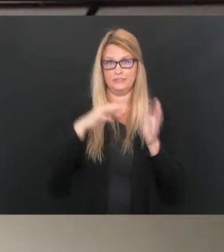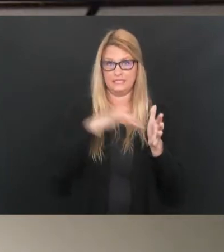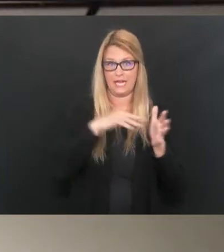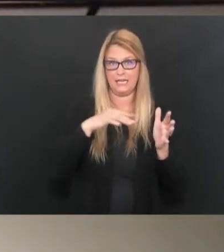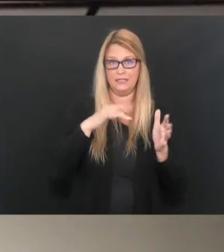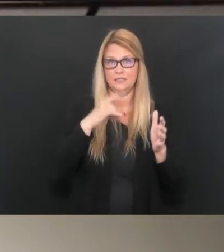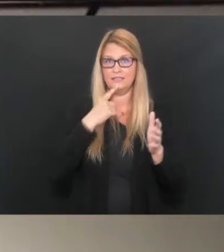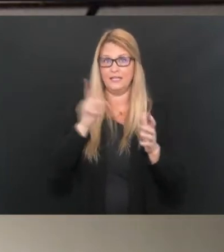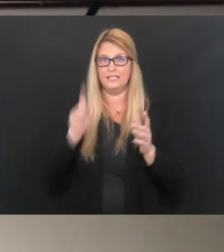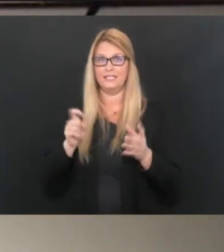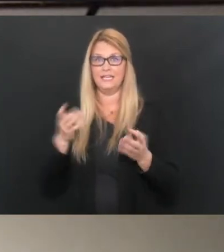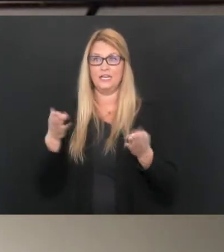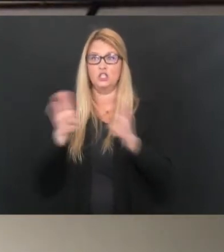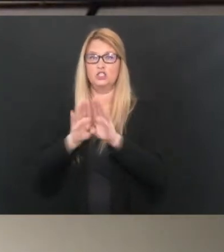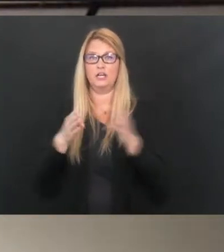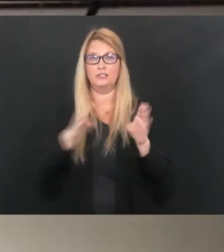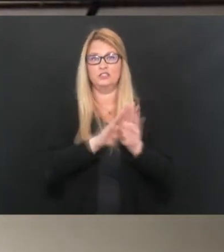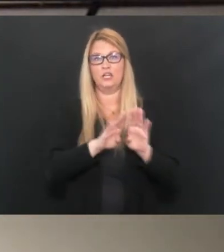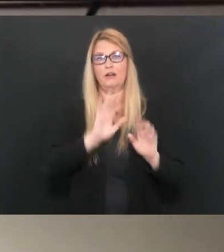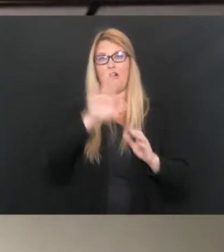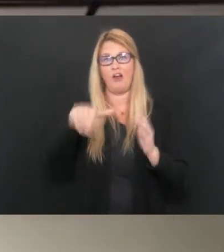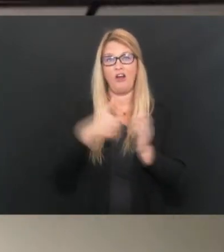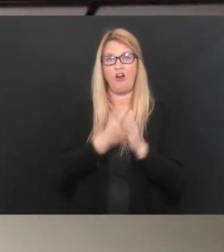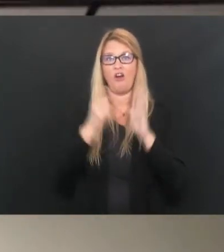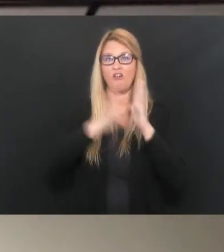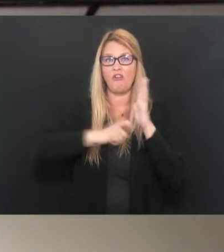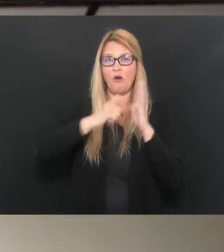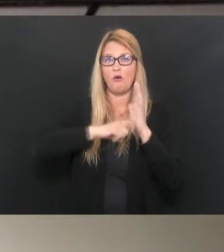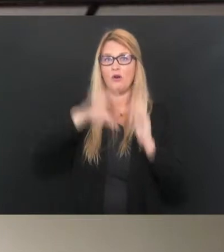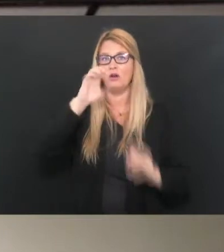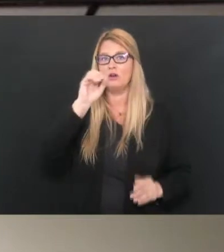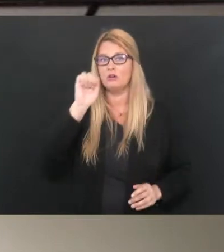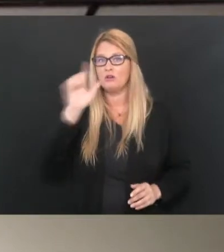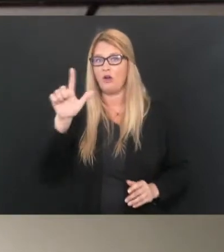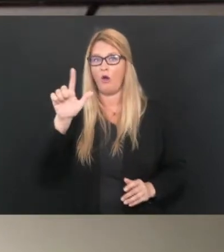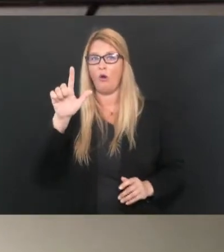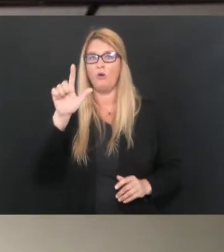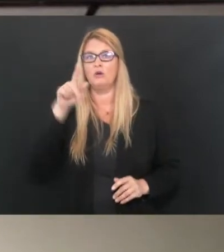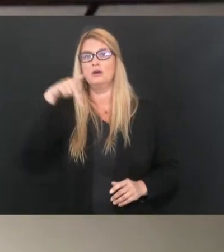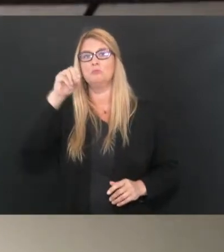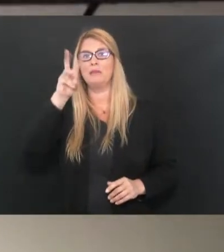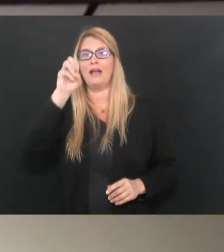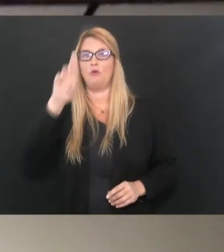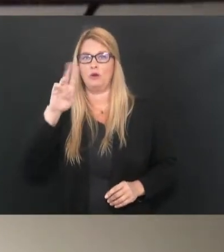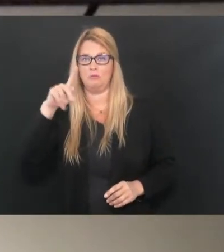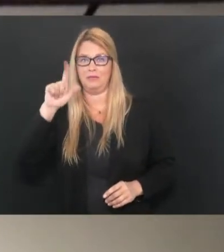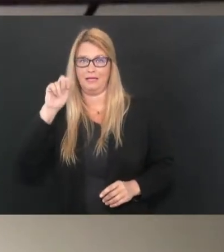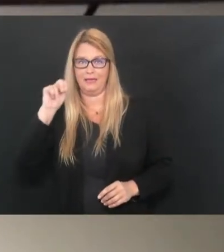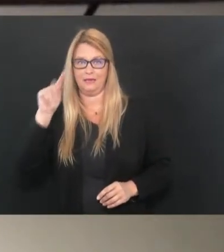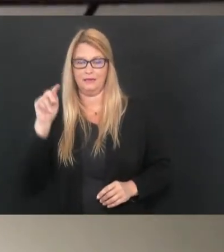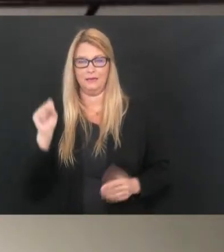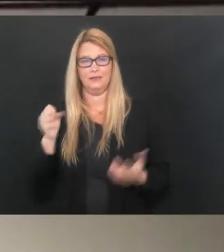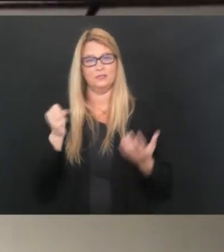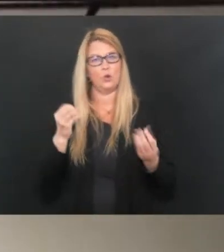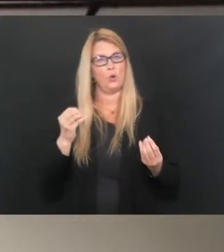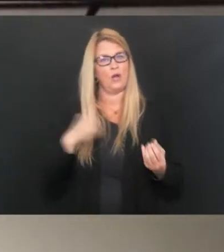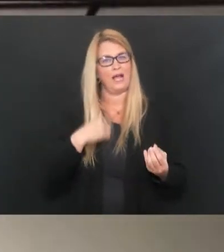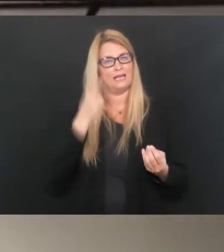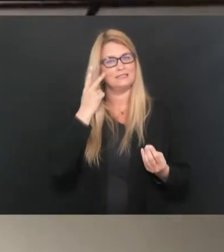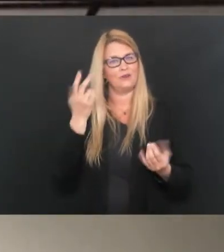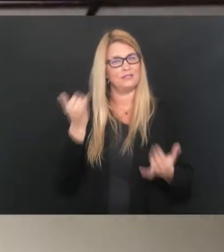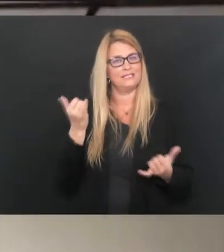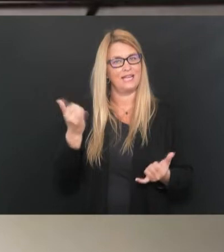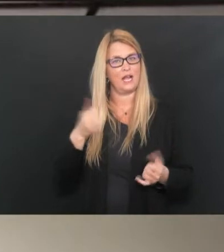see the shutdown of every coal-fired power plant in the United States. I know today the Department of Energy just came out with